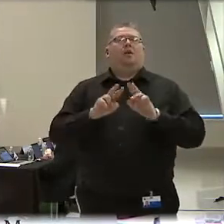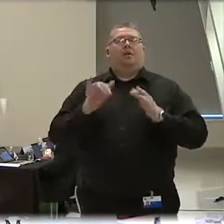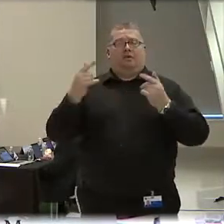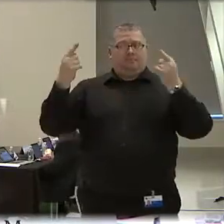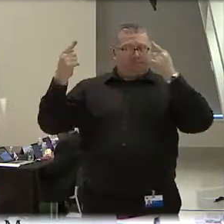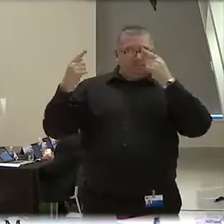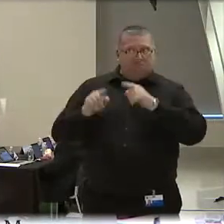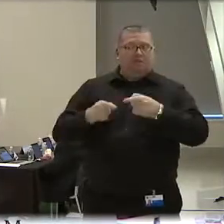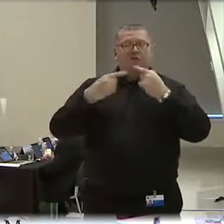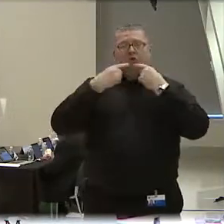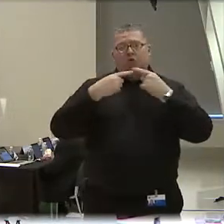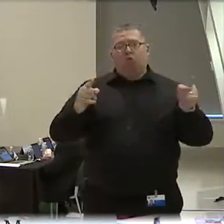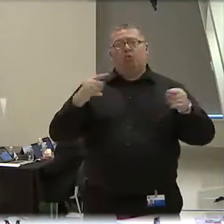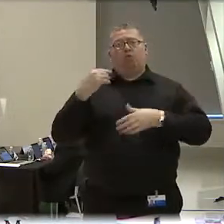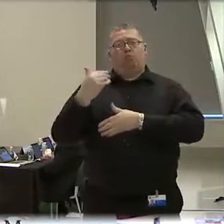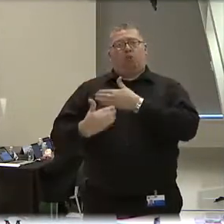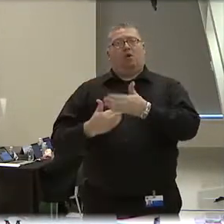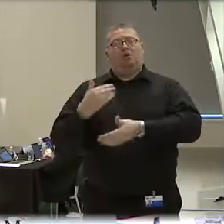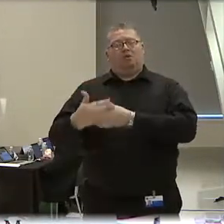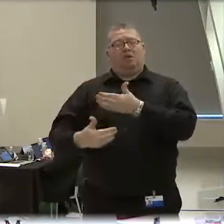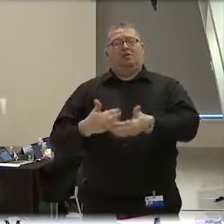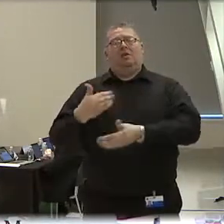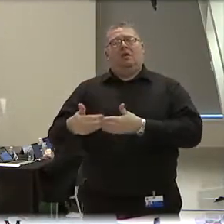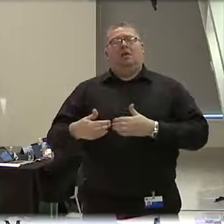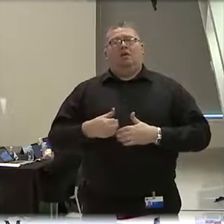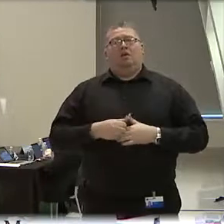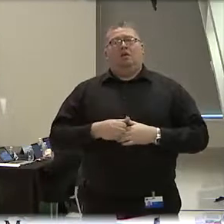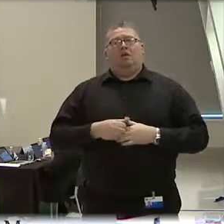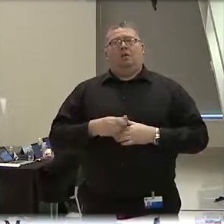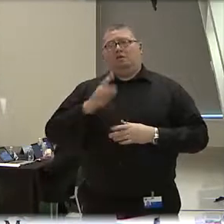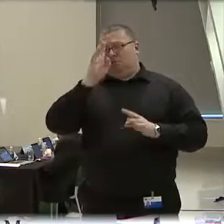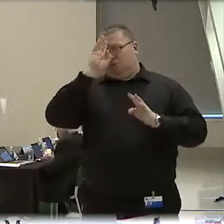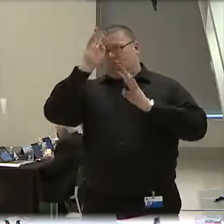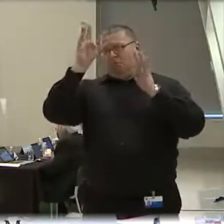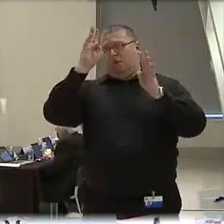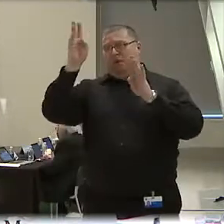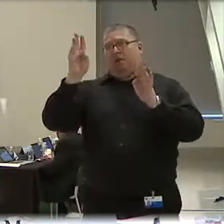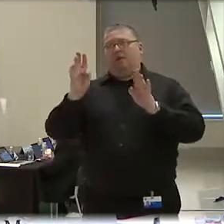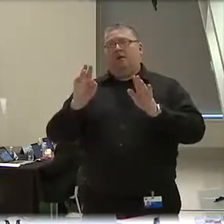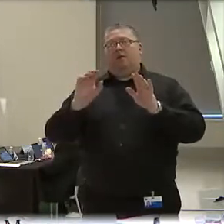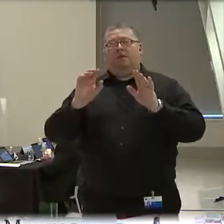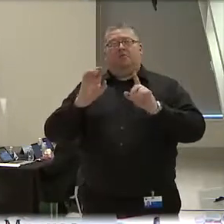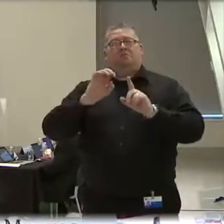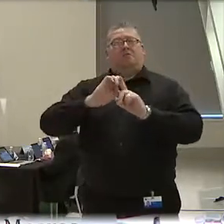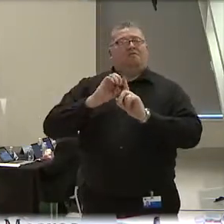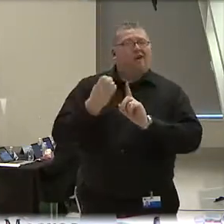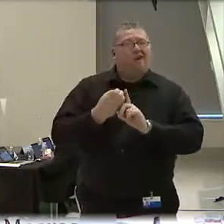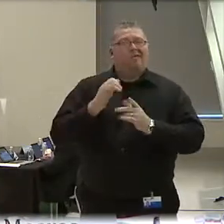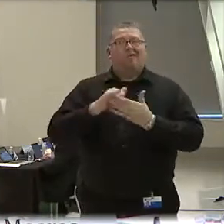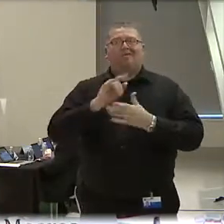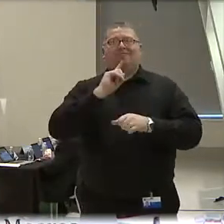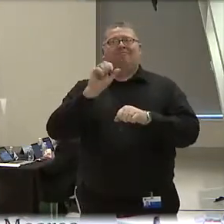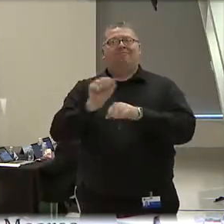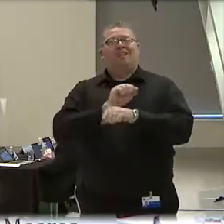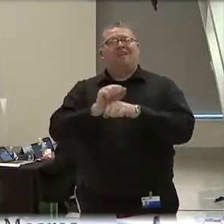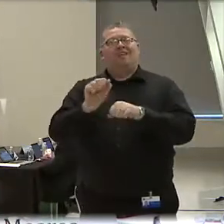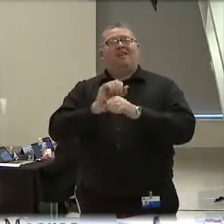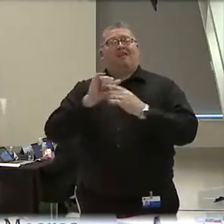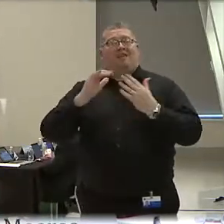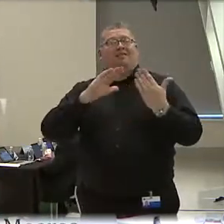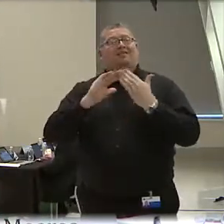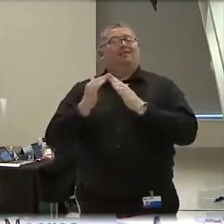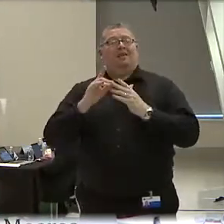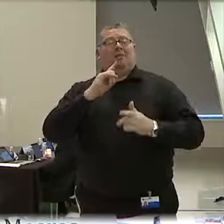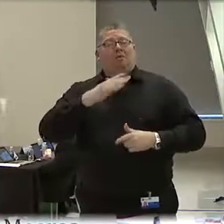consent decree process in creating an atmosphere so that the city